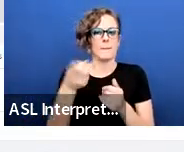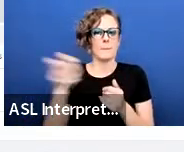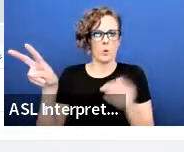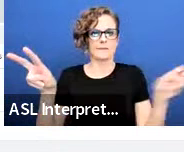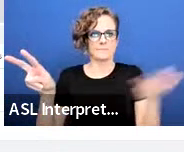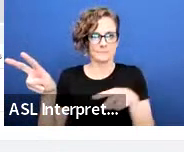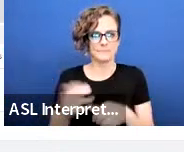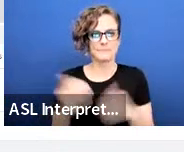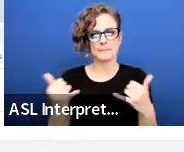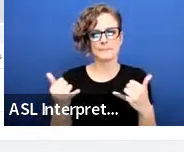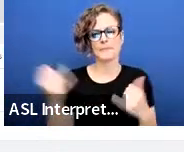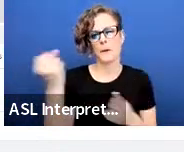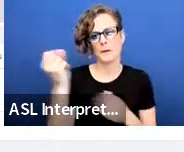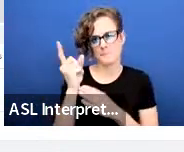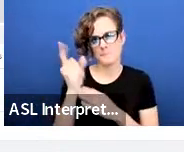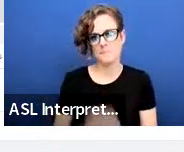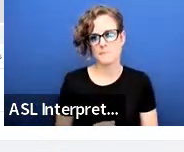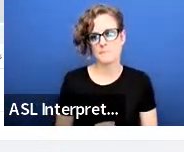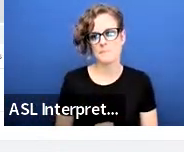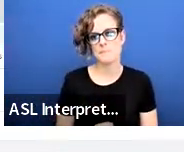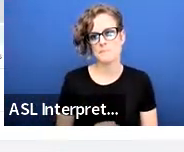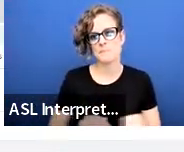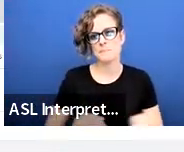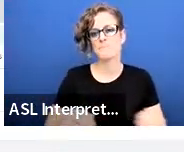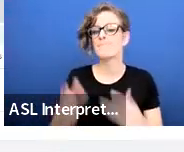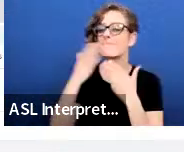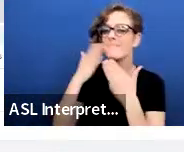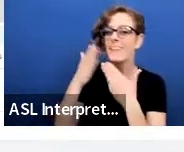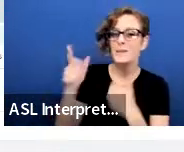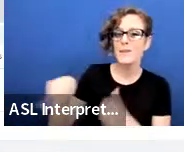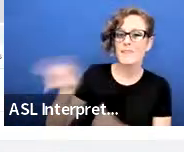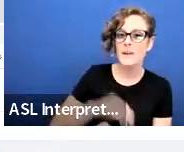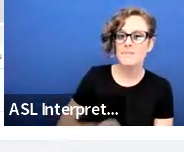try to move people now. Thank you, everybody.